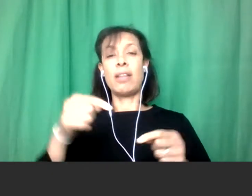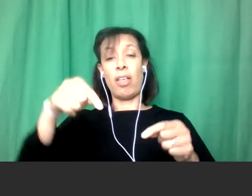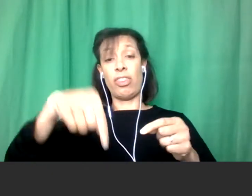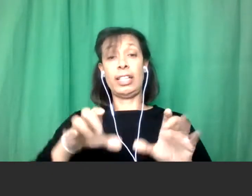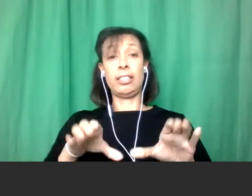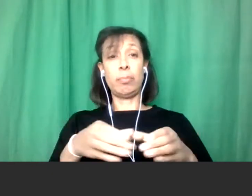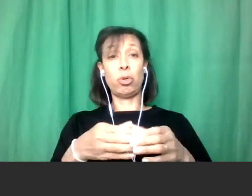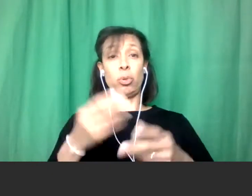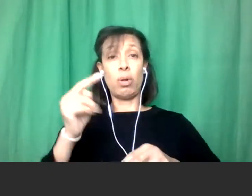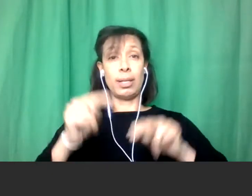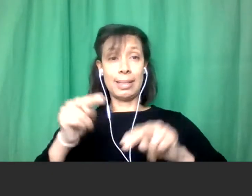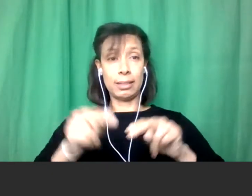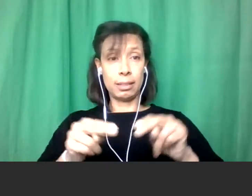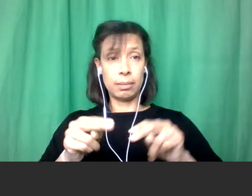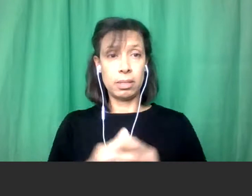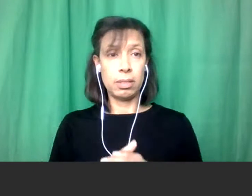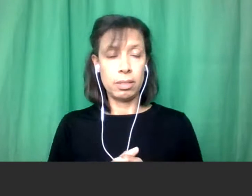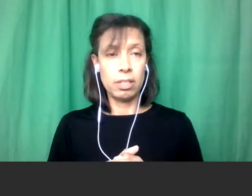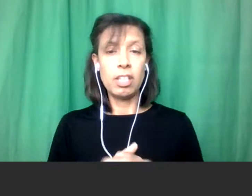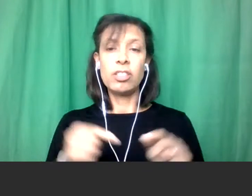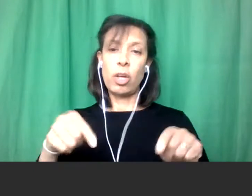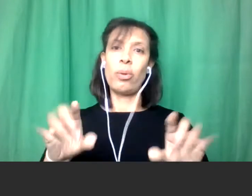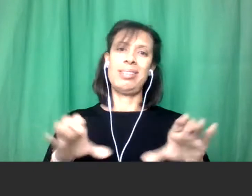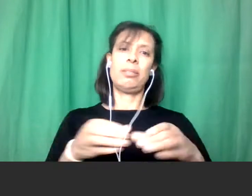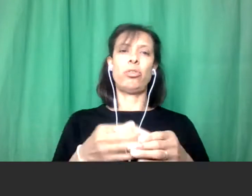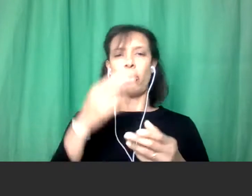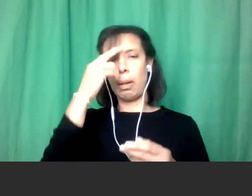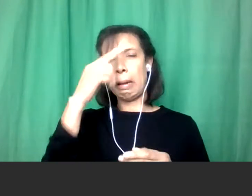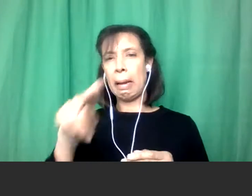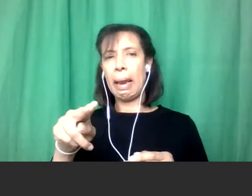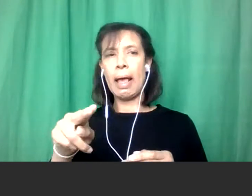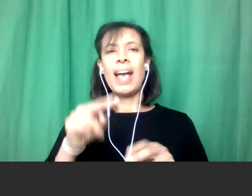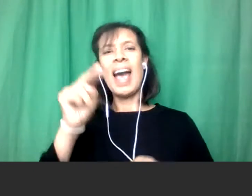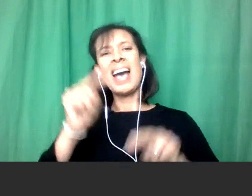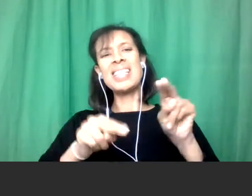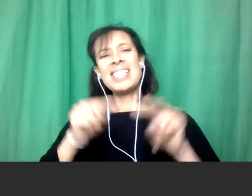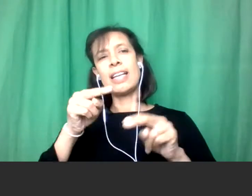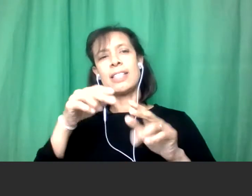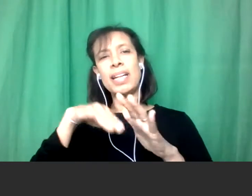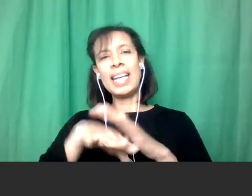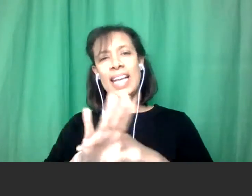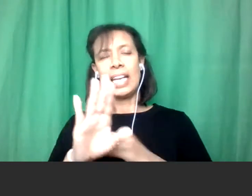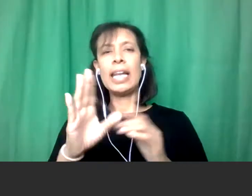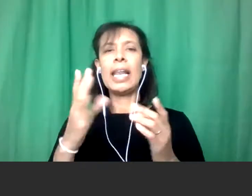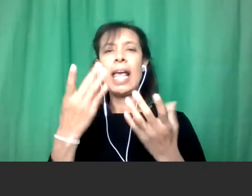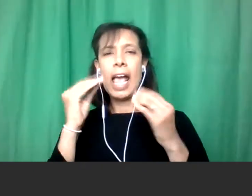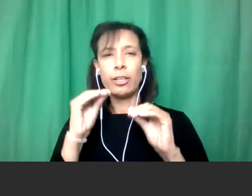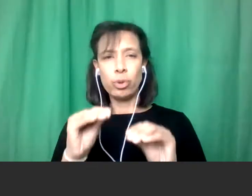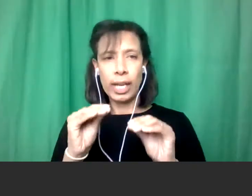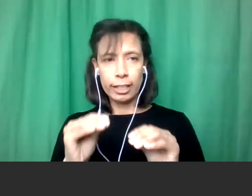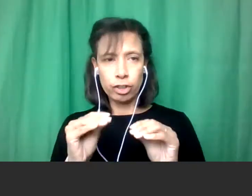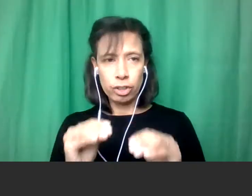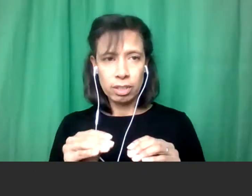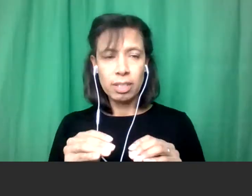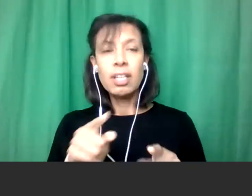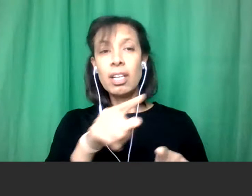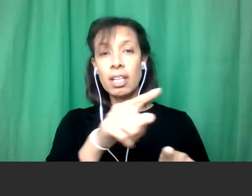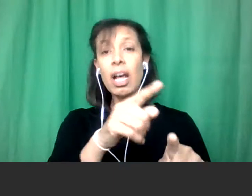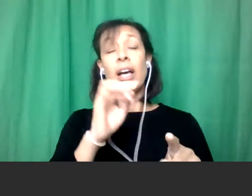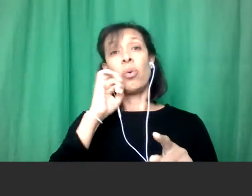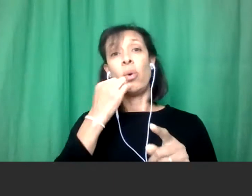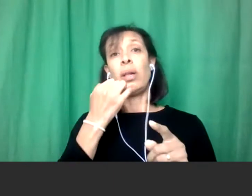called Assessment in Education, and I am going to be assessing you in this module.